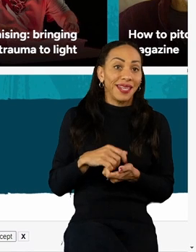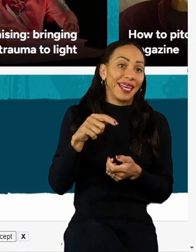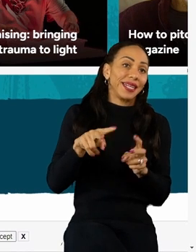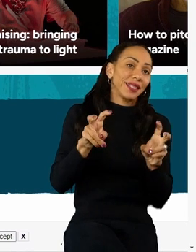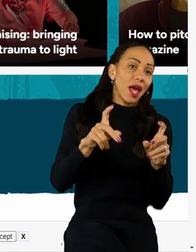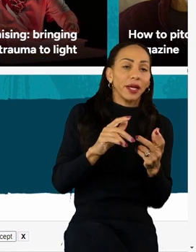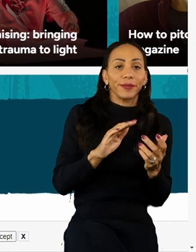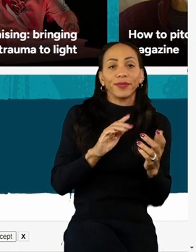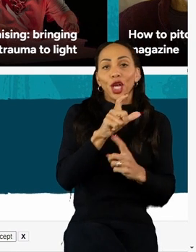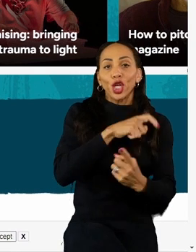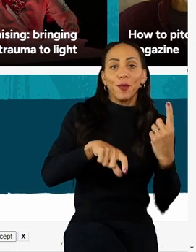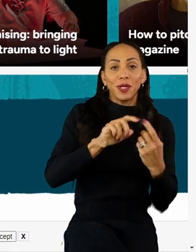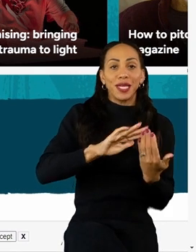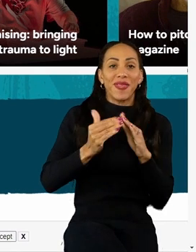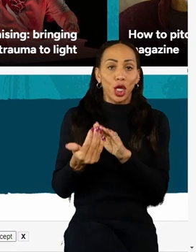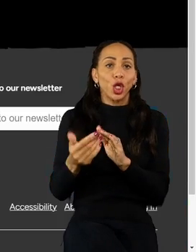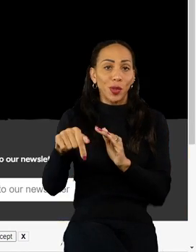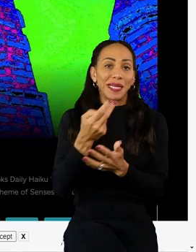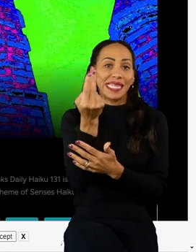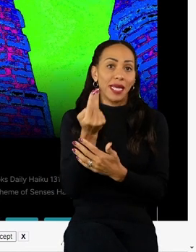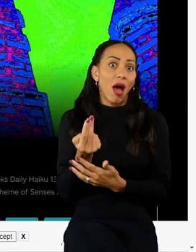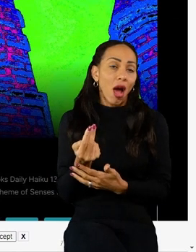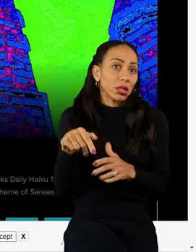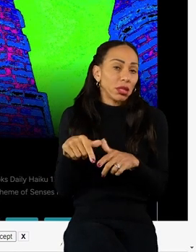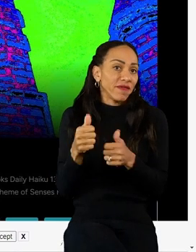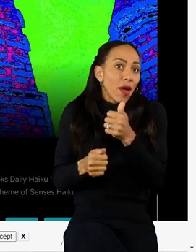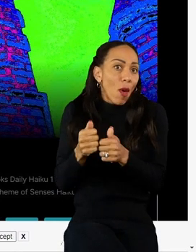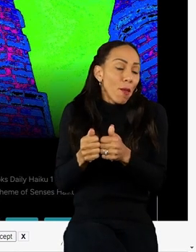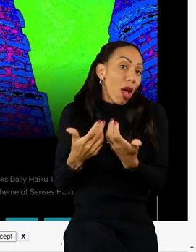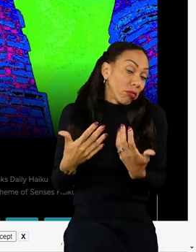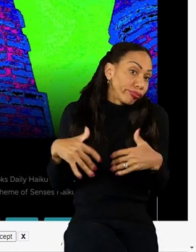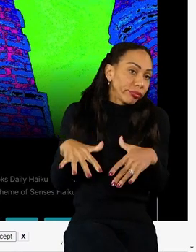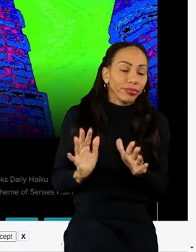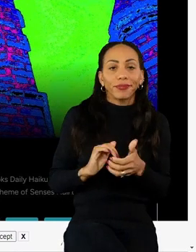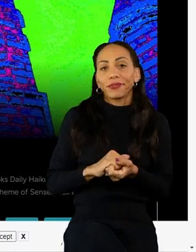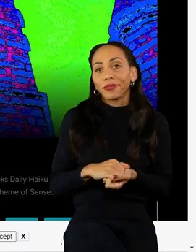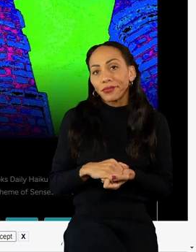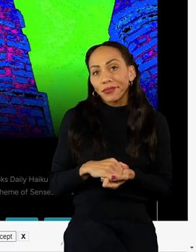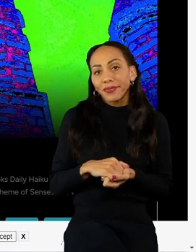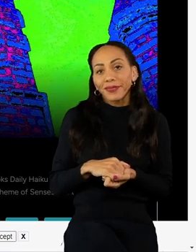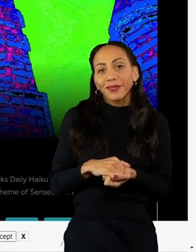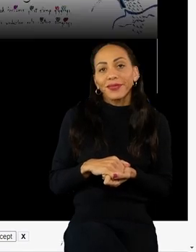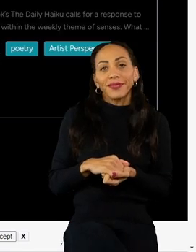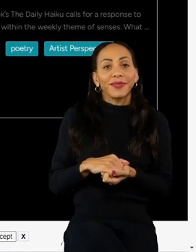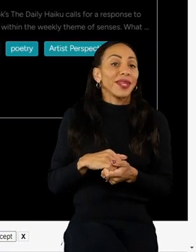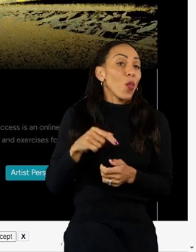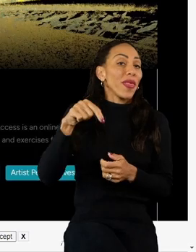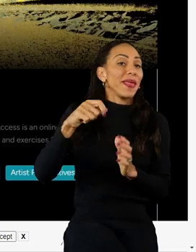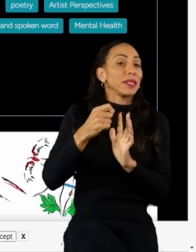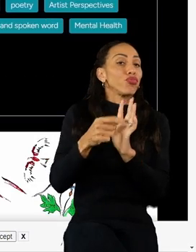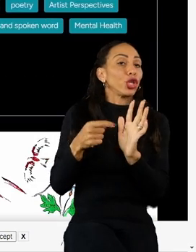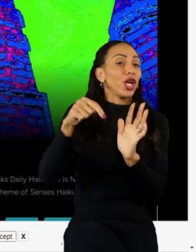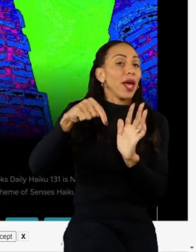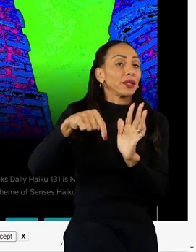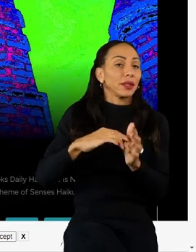particularly for one that's with a community within a community, within the arts community.